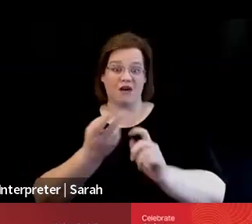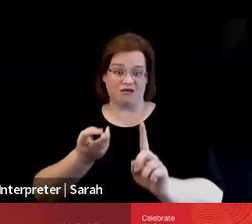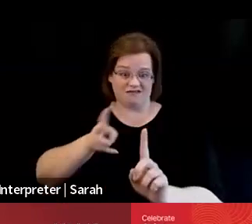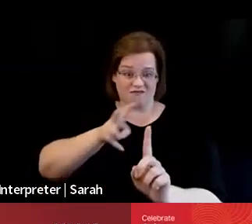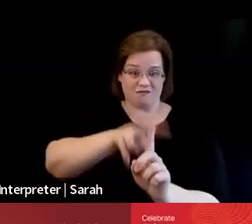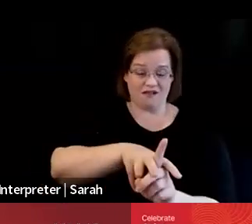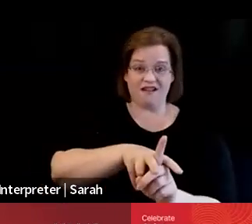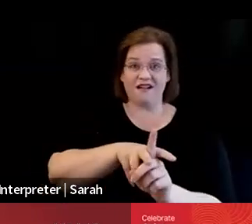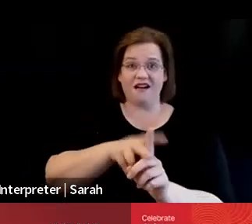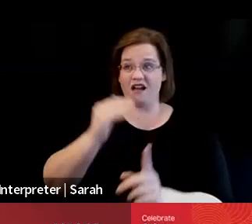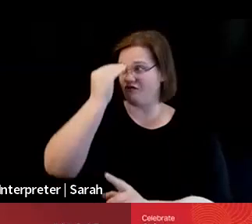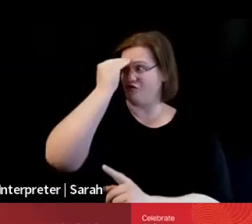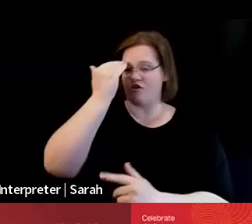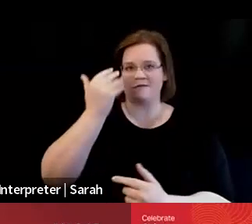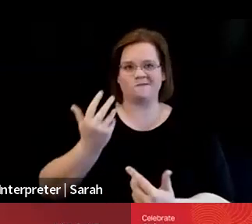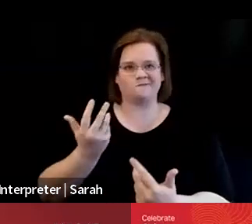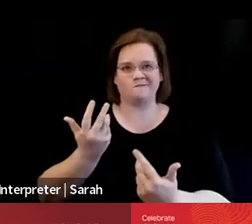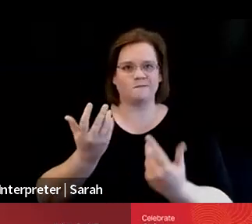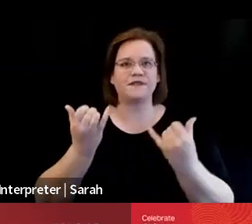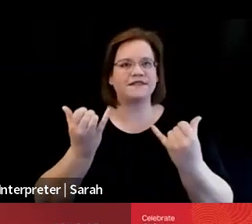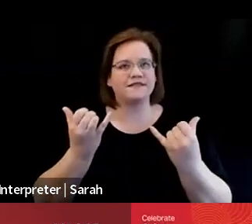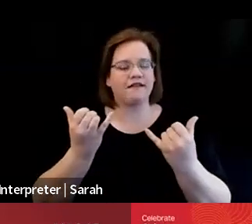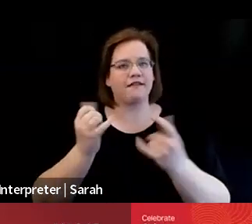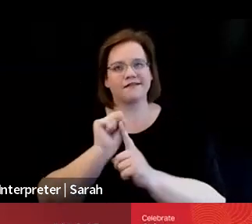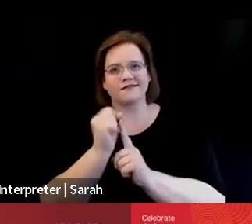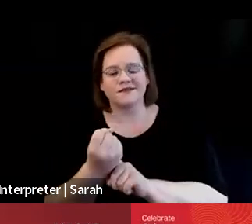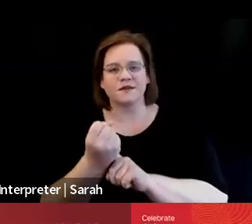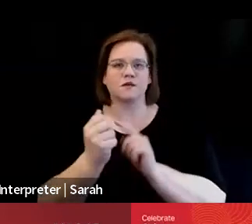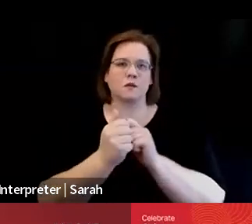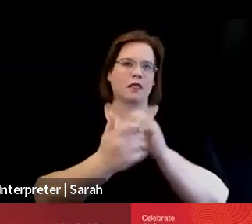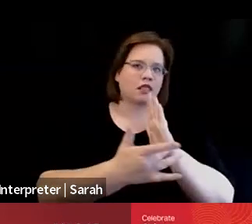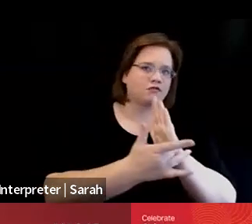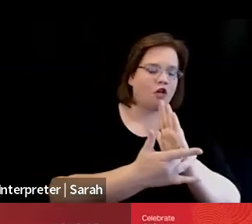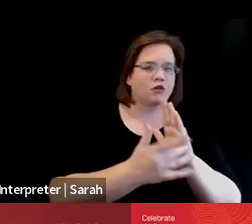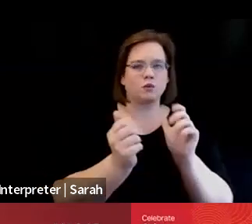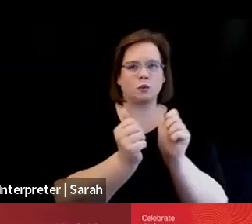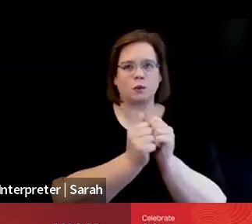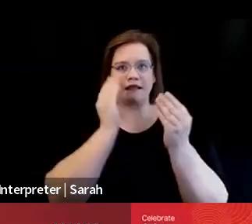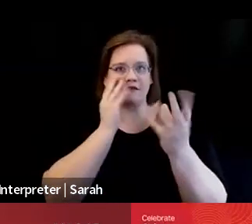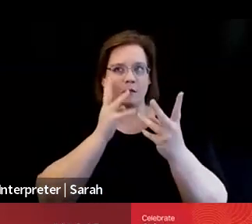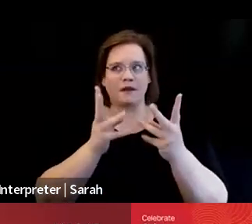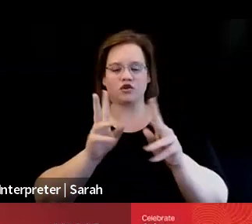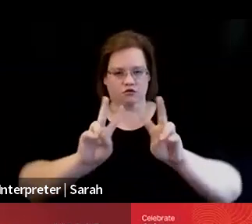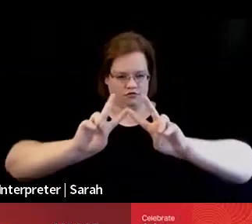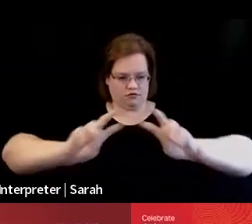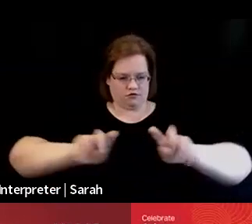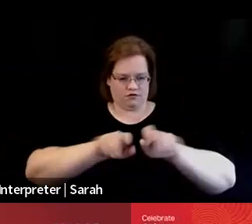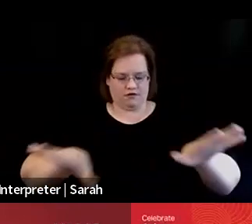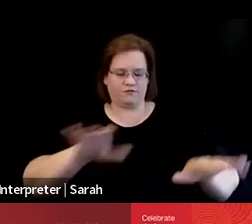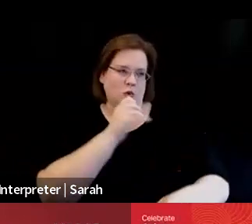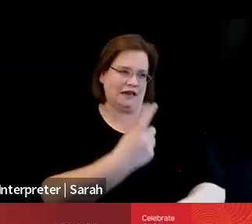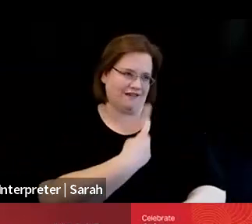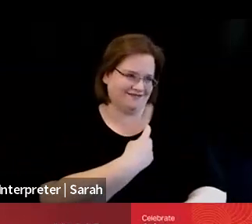I don't think we've measured that in today's landscape of where information is and that flow. So, but that's not what you asked. You asked